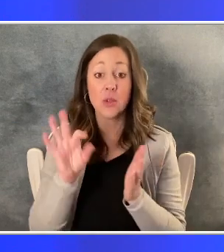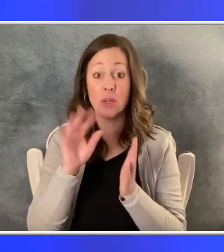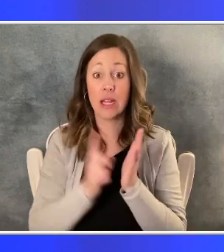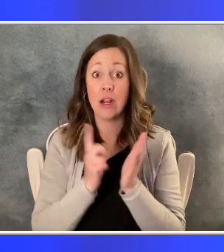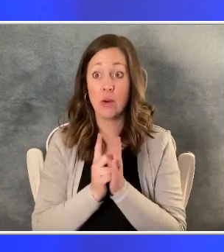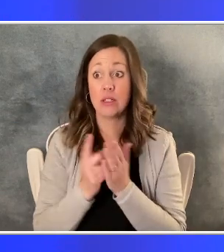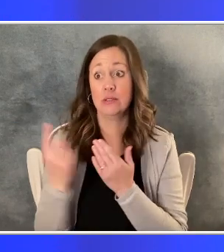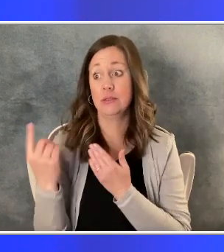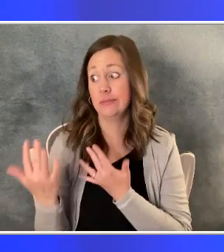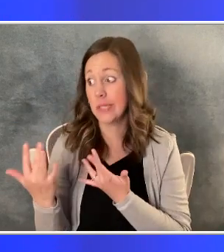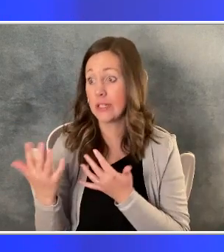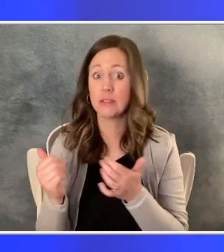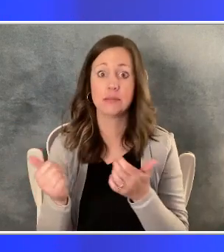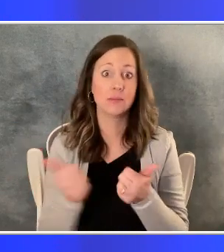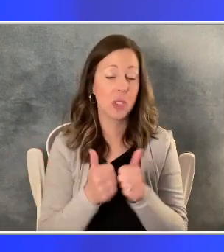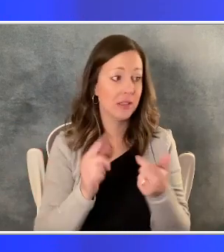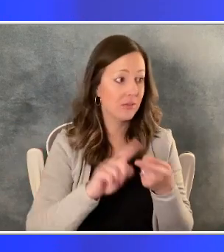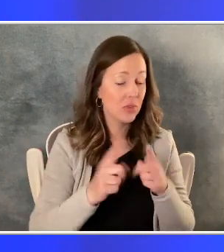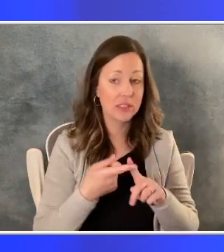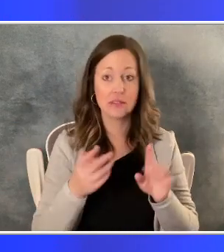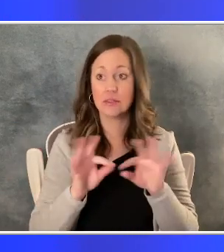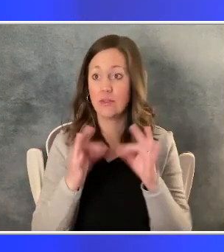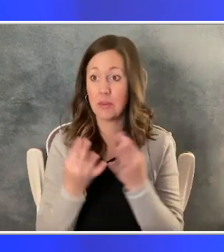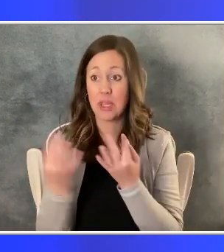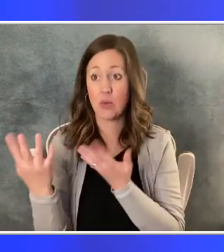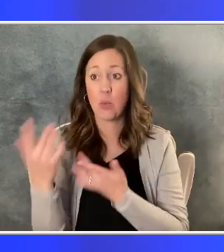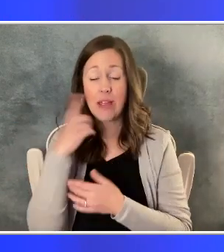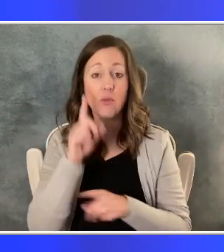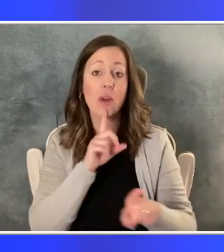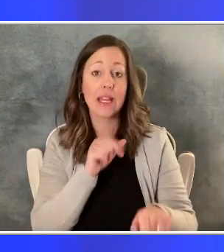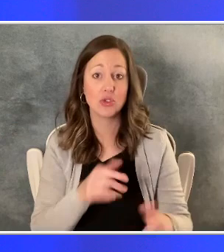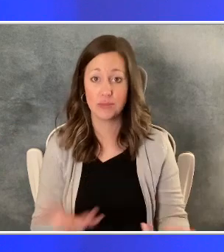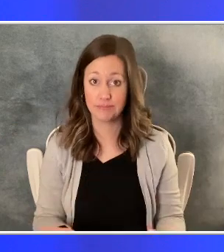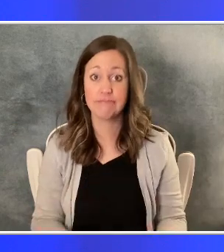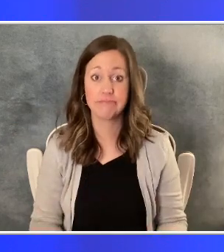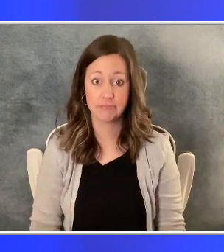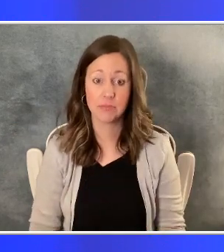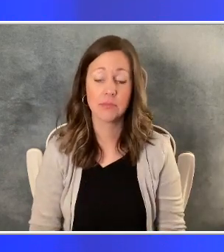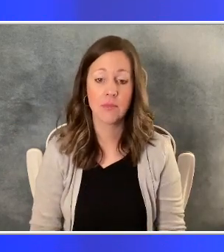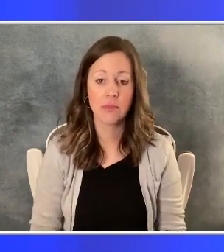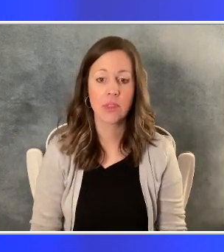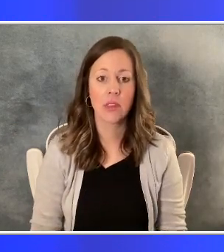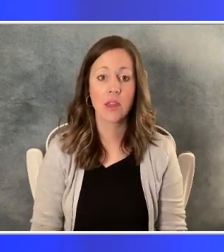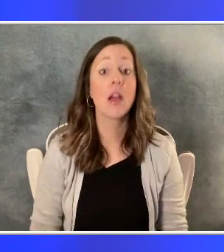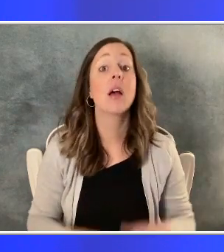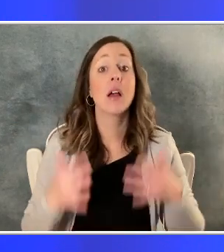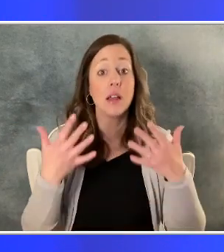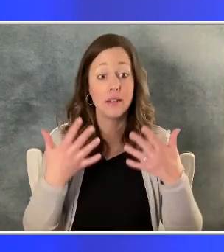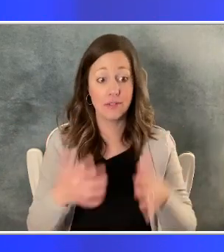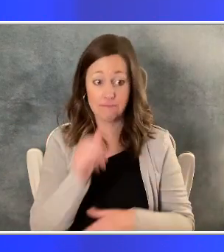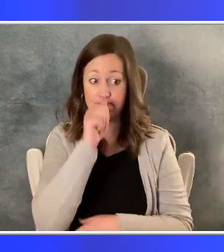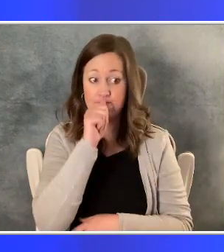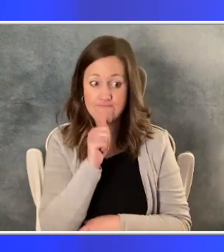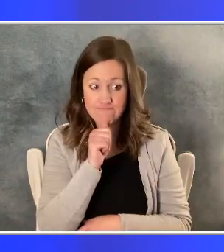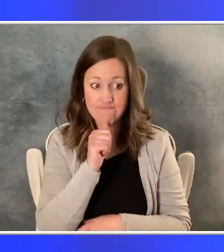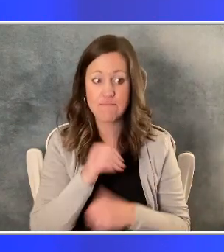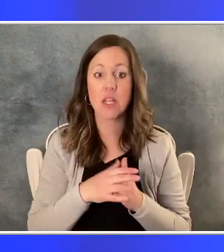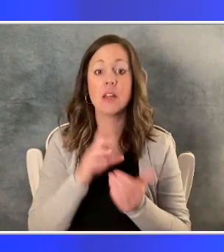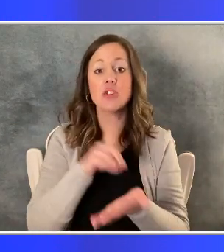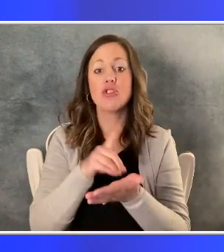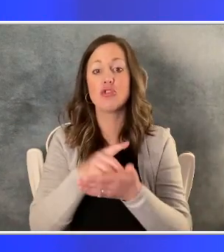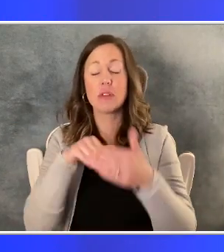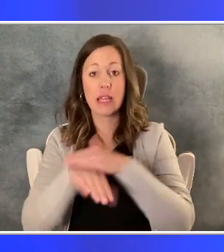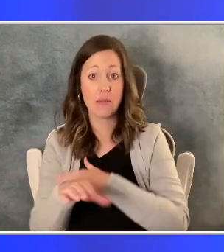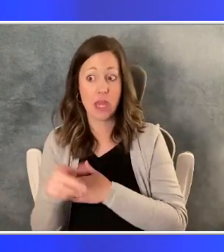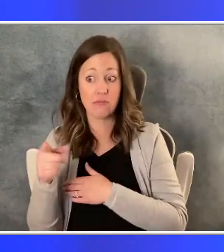friends and family, waiting for answers. We got through it. They came in, they talked to us. They told us that